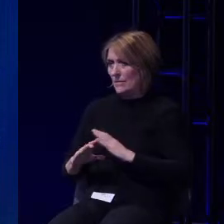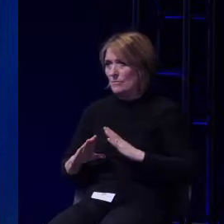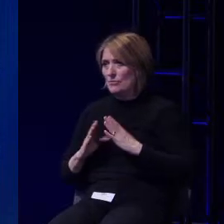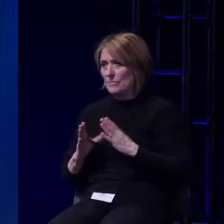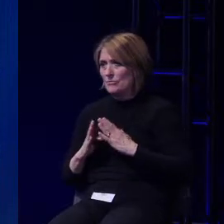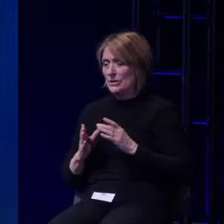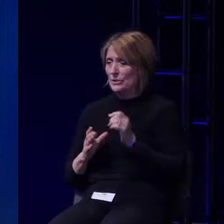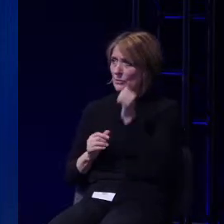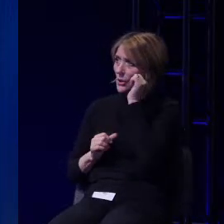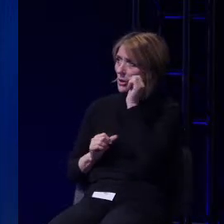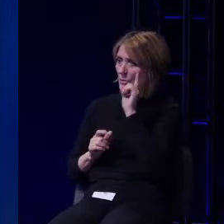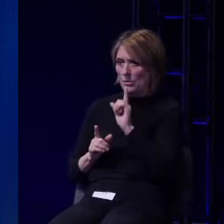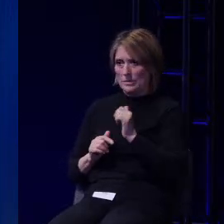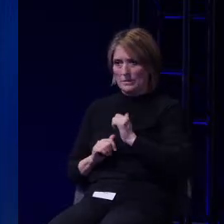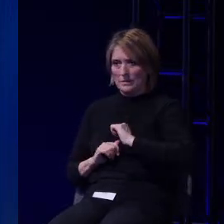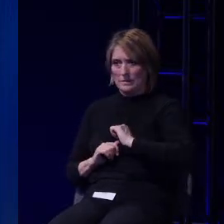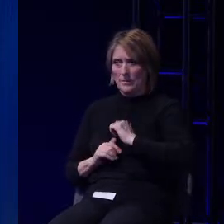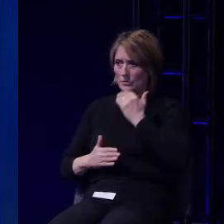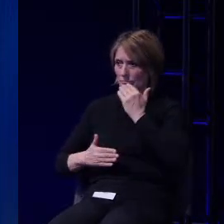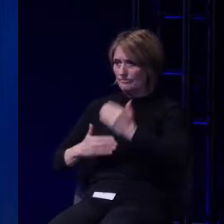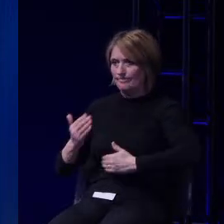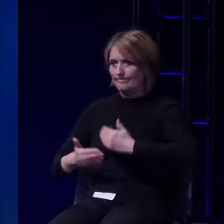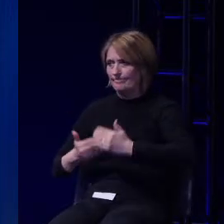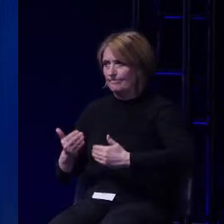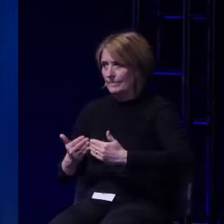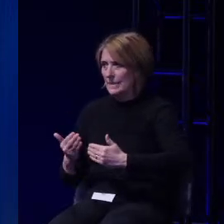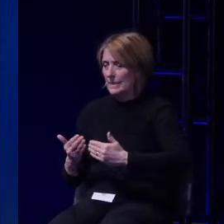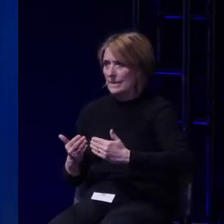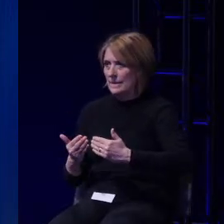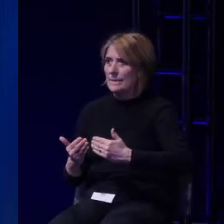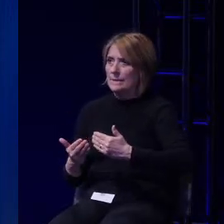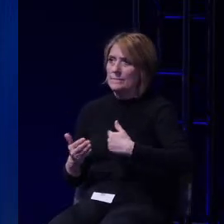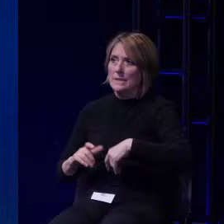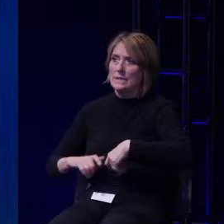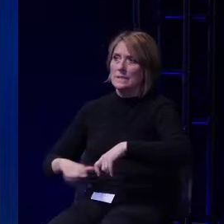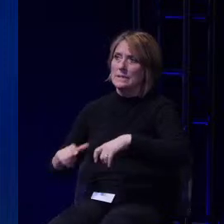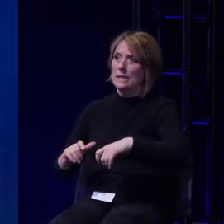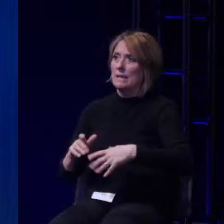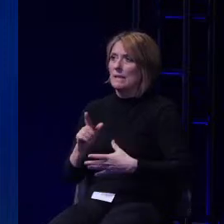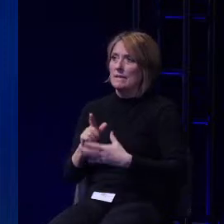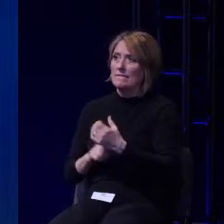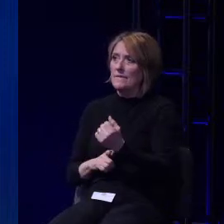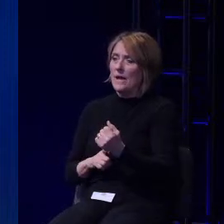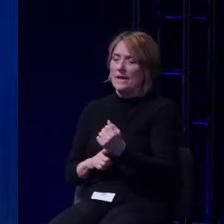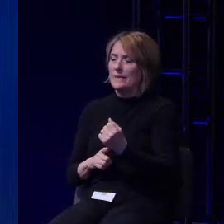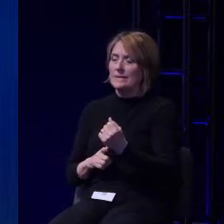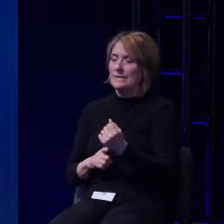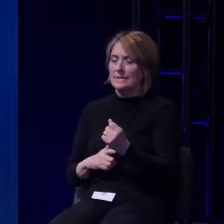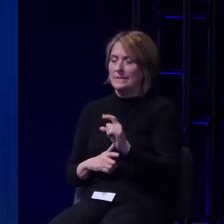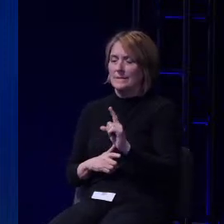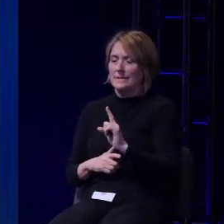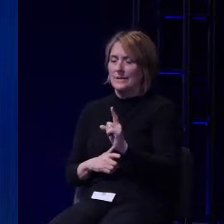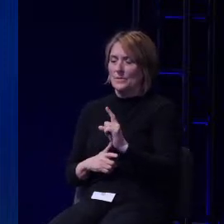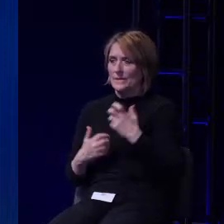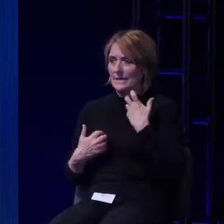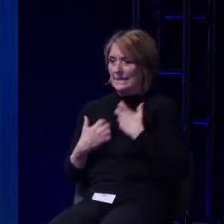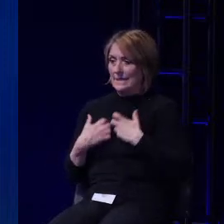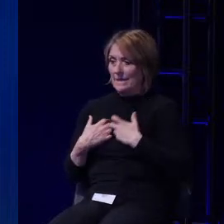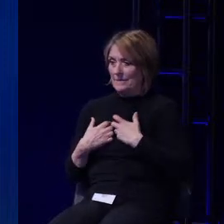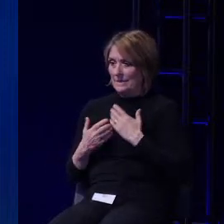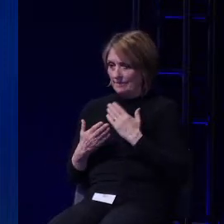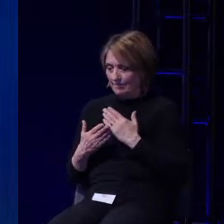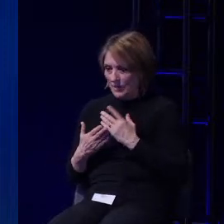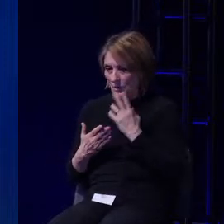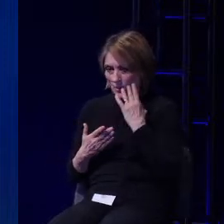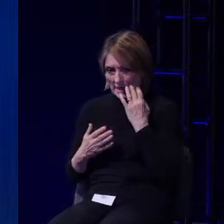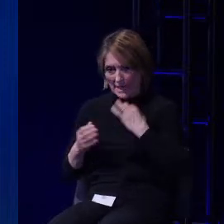supposed to happen. But I still find, as you're saying, the excitement is that when the actors come